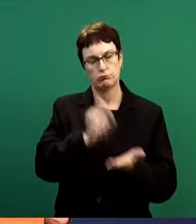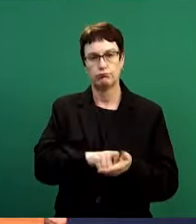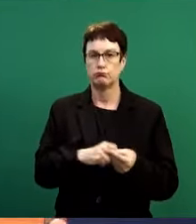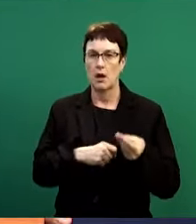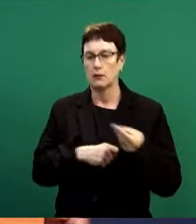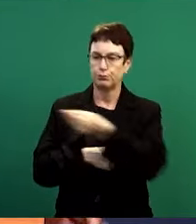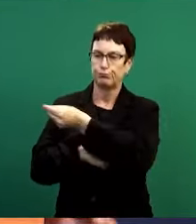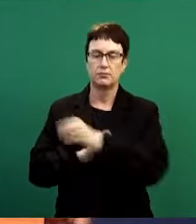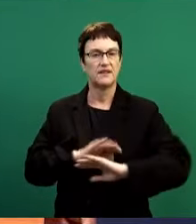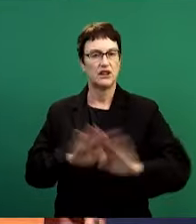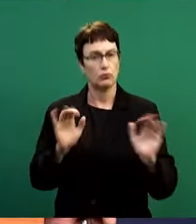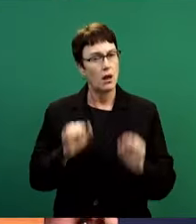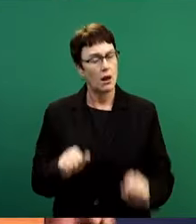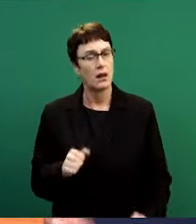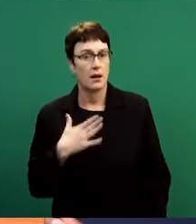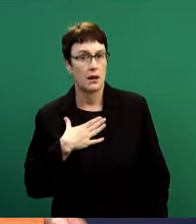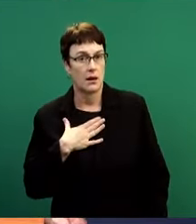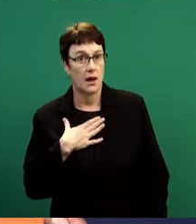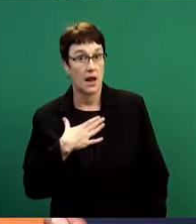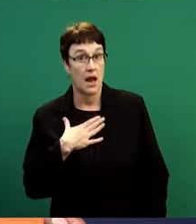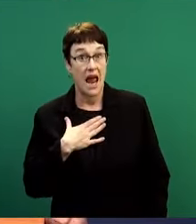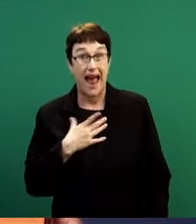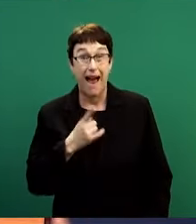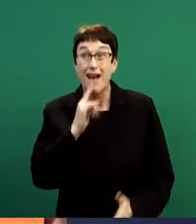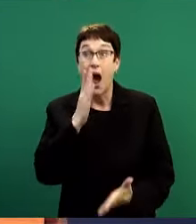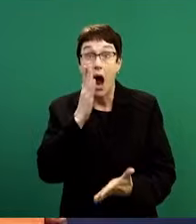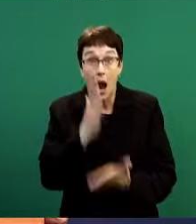Once the Reserve Bank has done that,